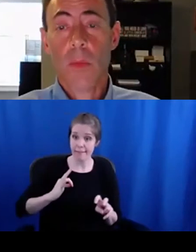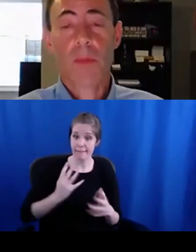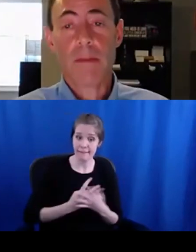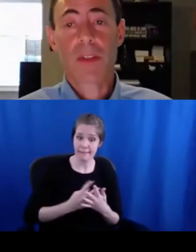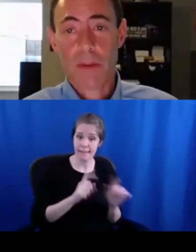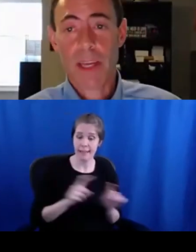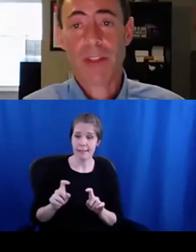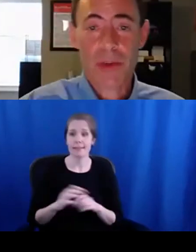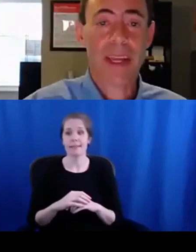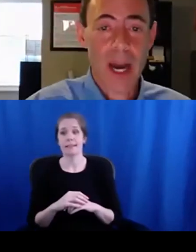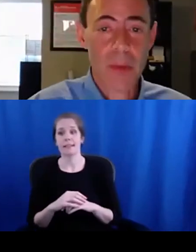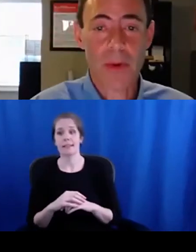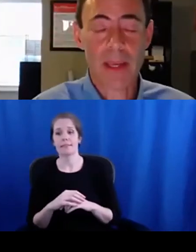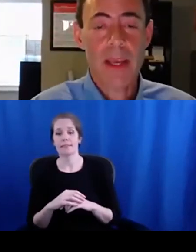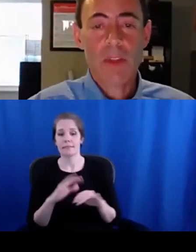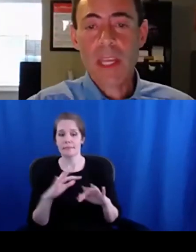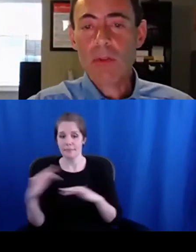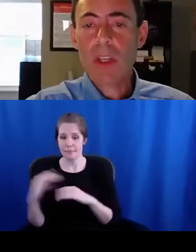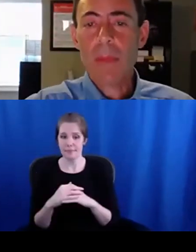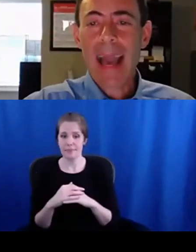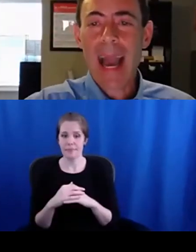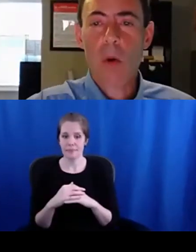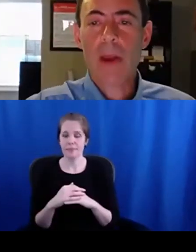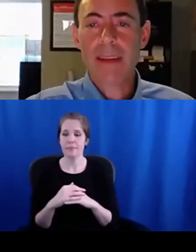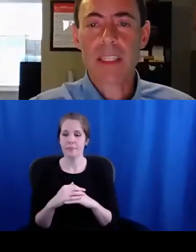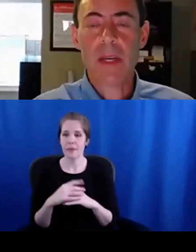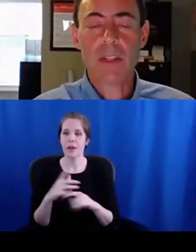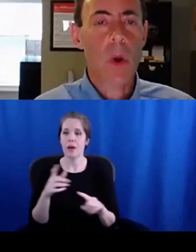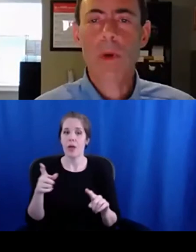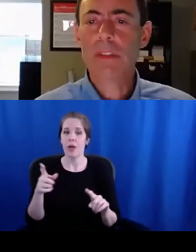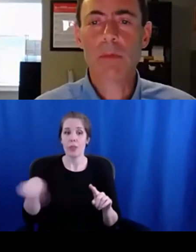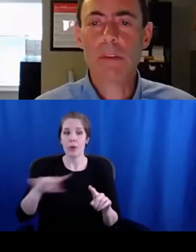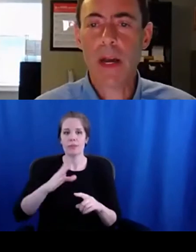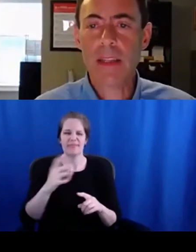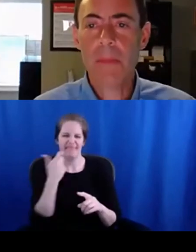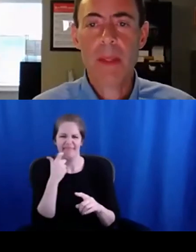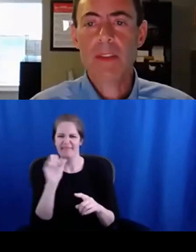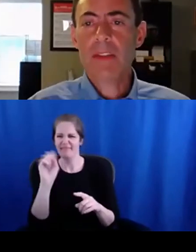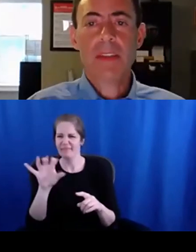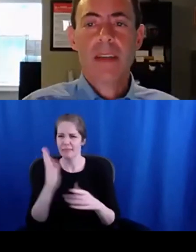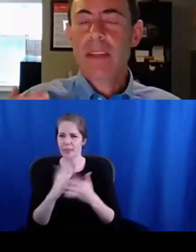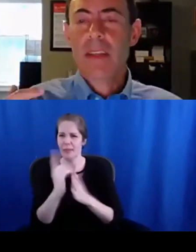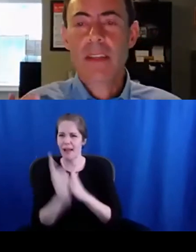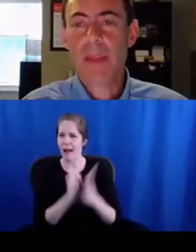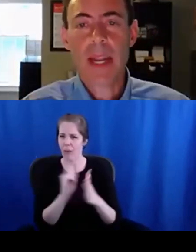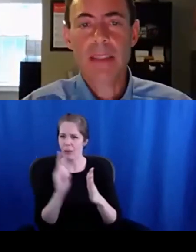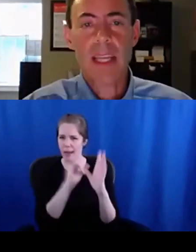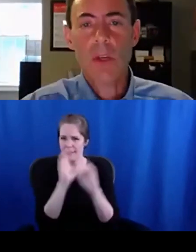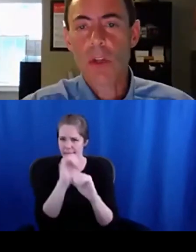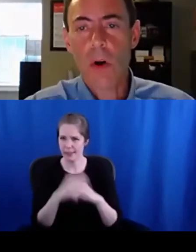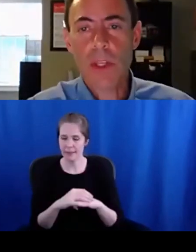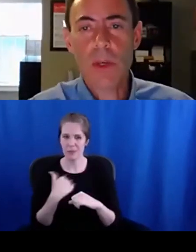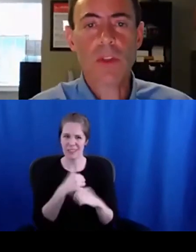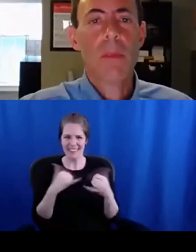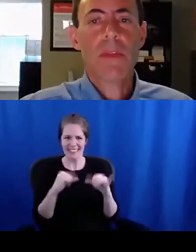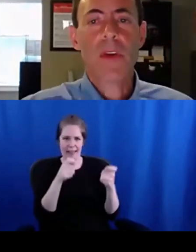point prevalence surveys during an outbreak. And so these are some hour estimates. We're still refining them. This isn't something that I'd say you should